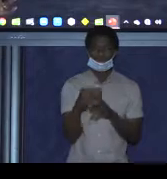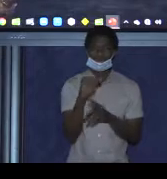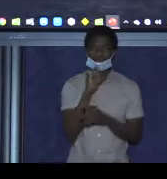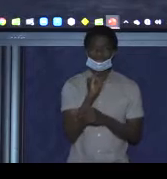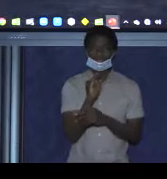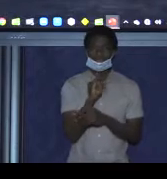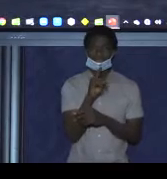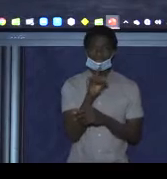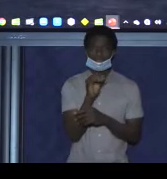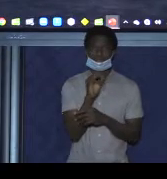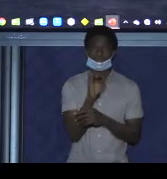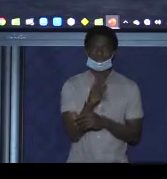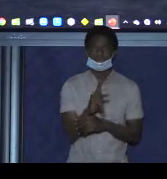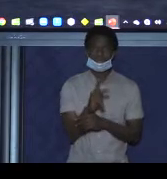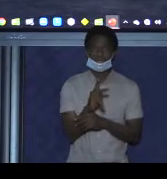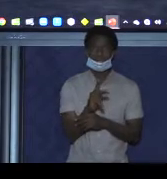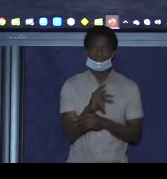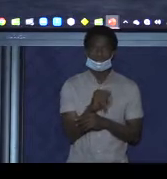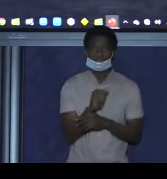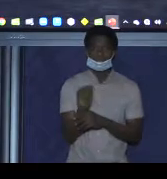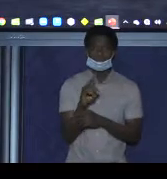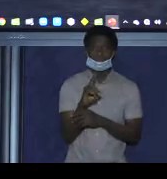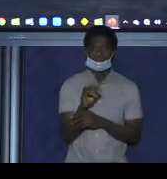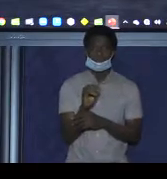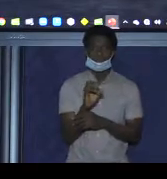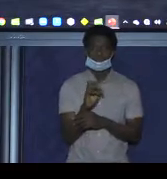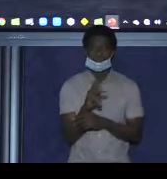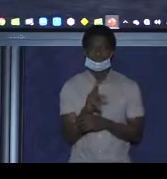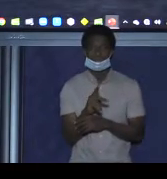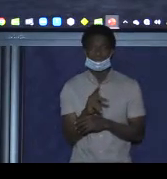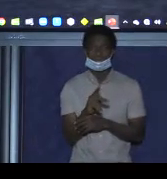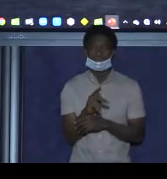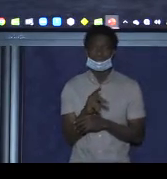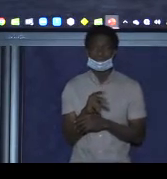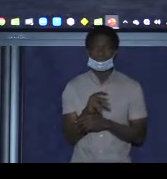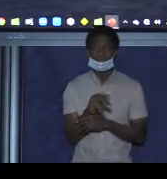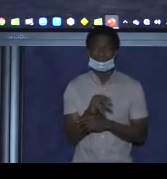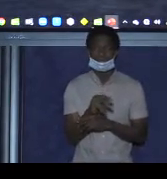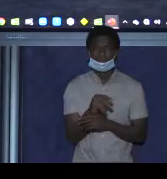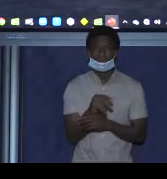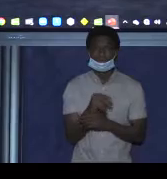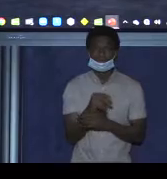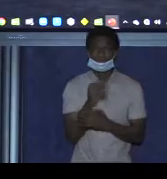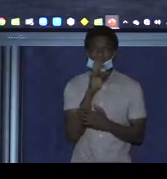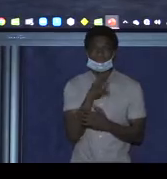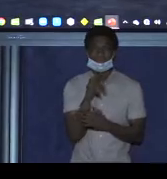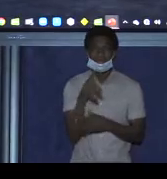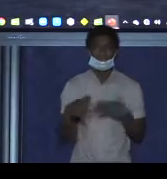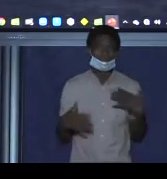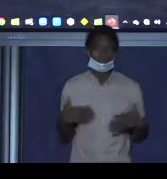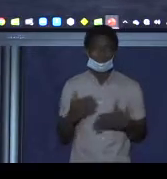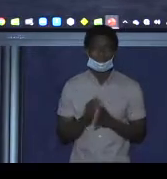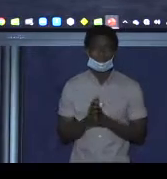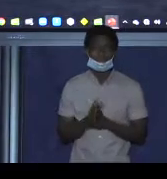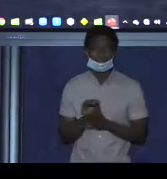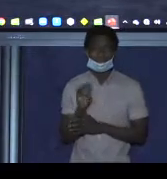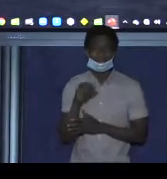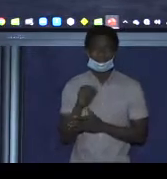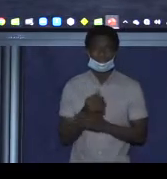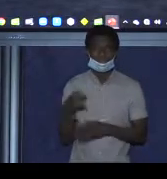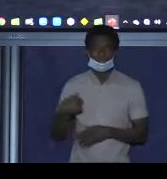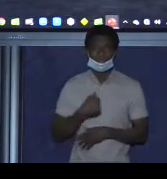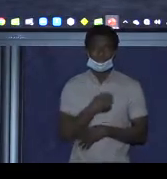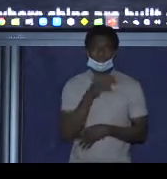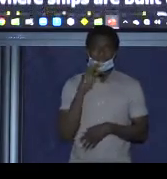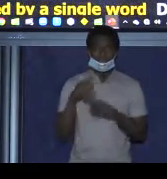one word is dock. A dock. Yes. D-O-C-K. Are you excited?